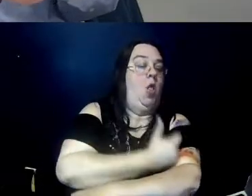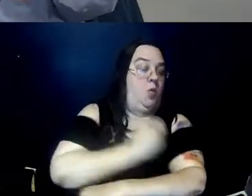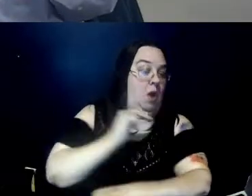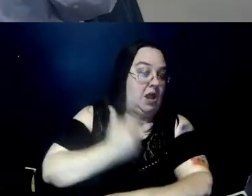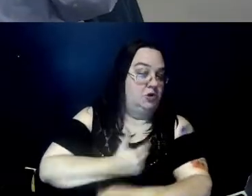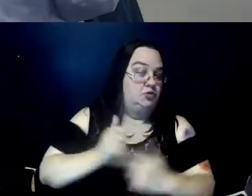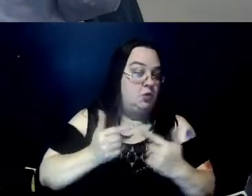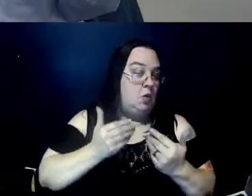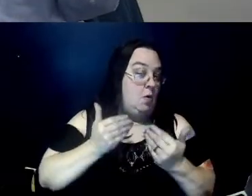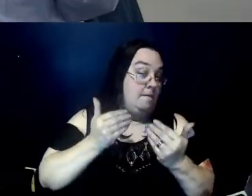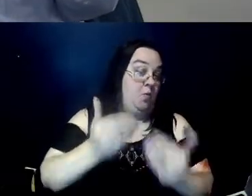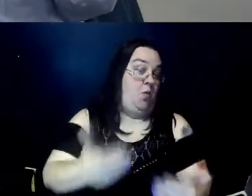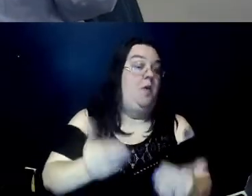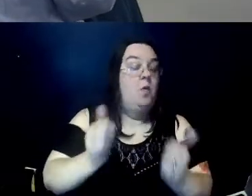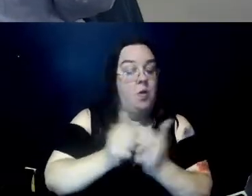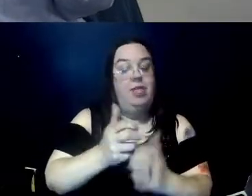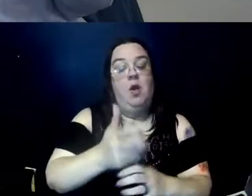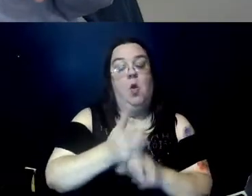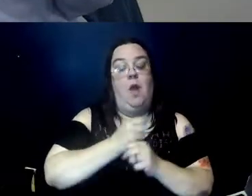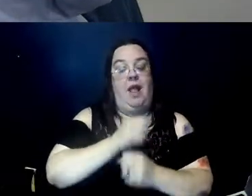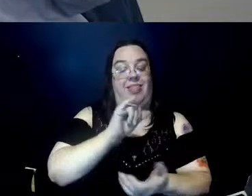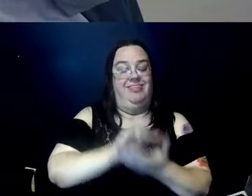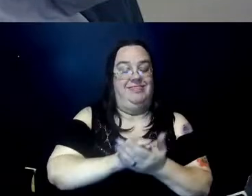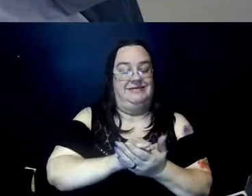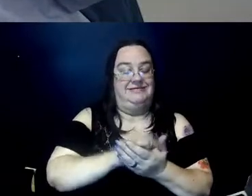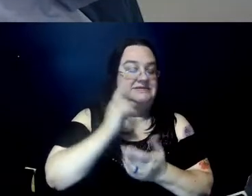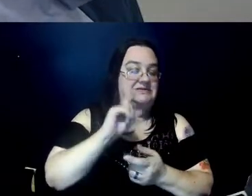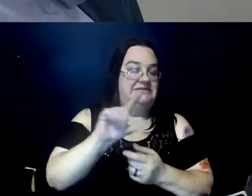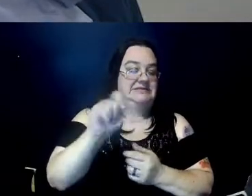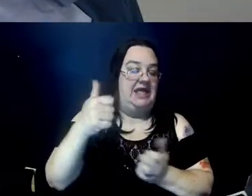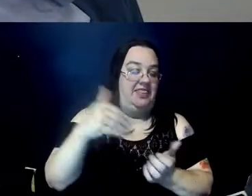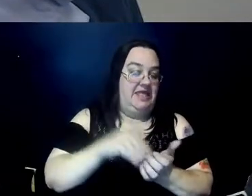with acquiring this at